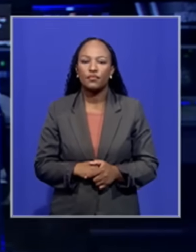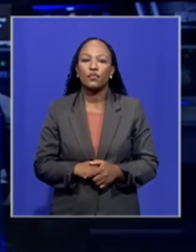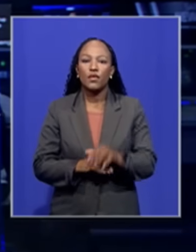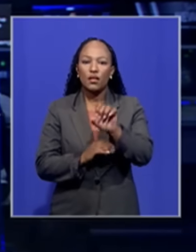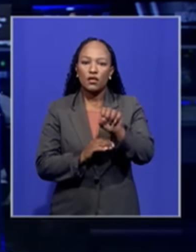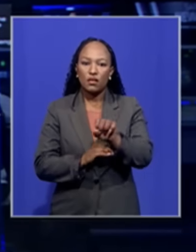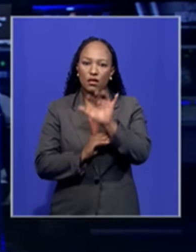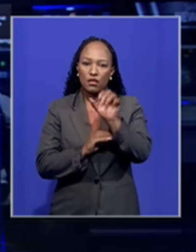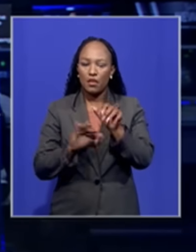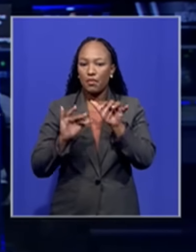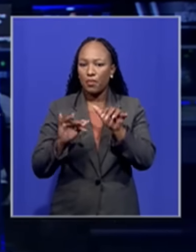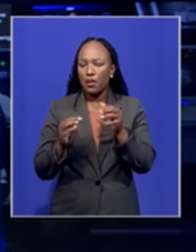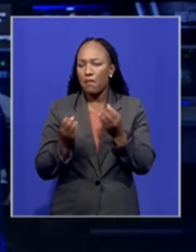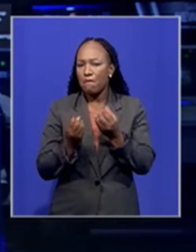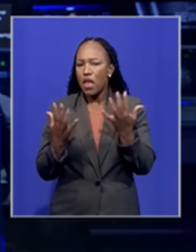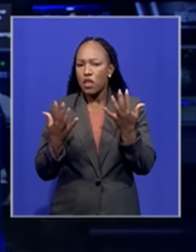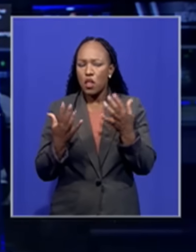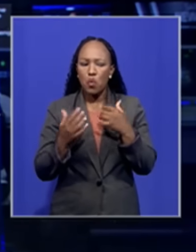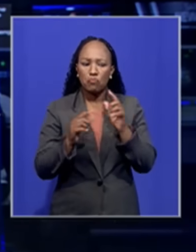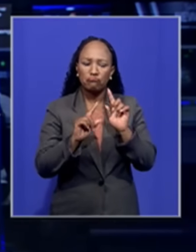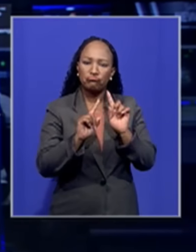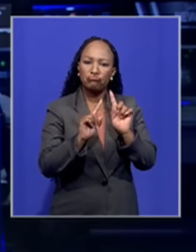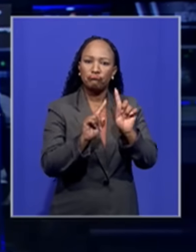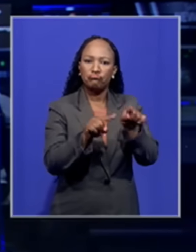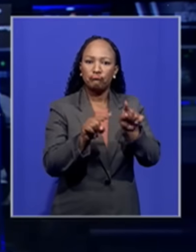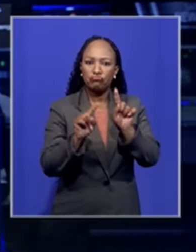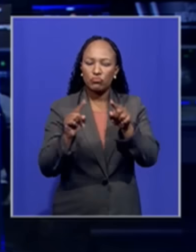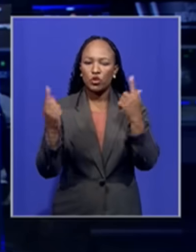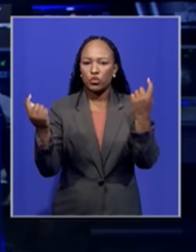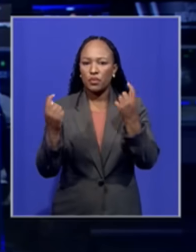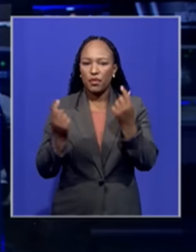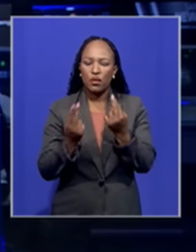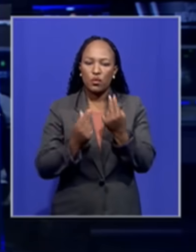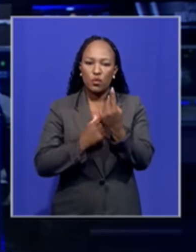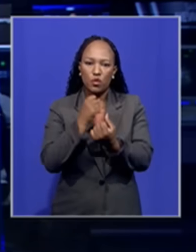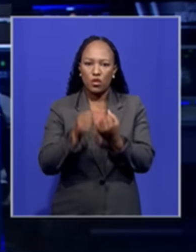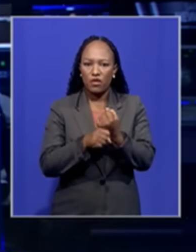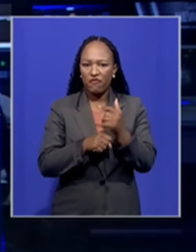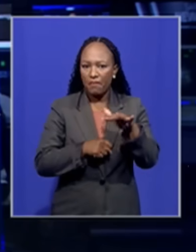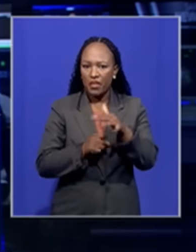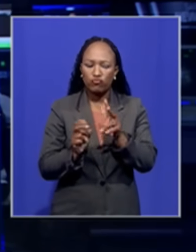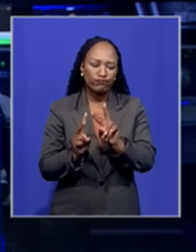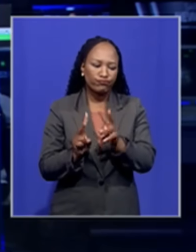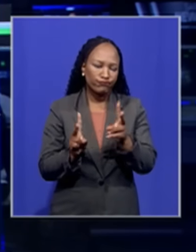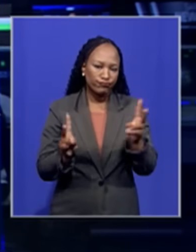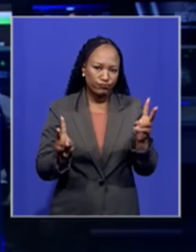Ma-Afrika Borwa na tswile ka magalo ohle ho ya amohela selemo se setjha dibakeng tse fapaneng tsa Afrika Borwa.